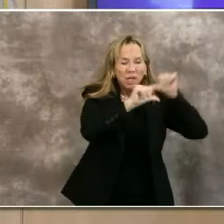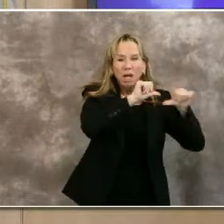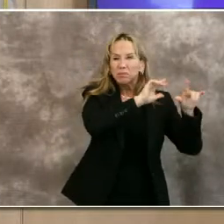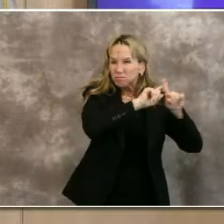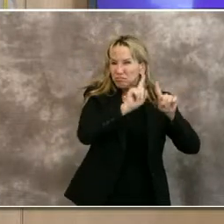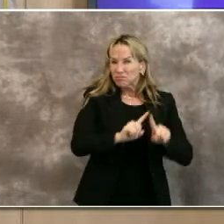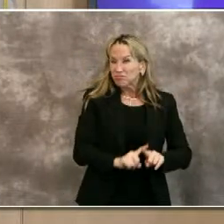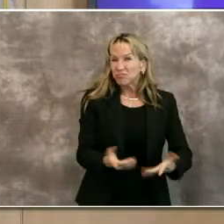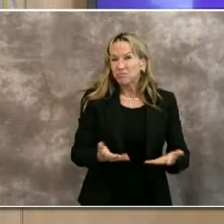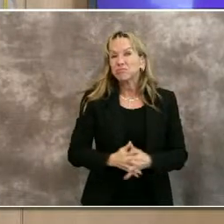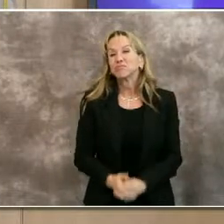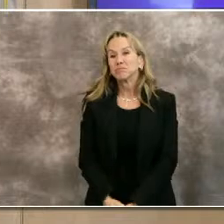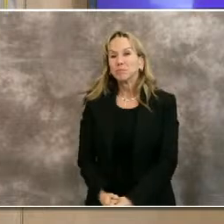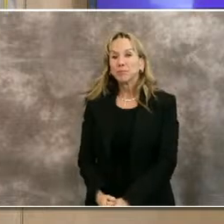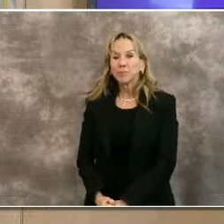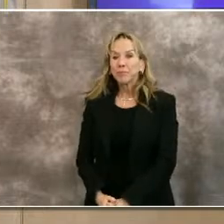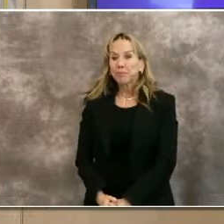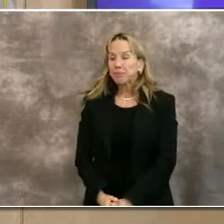Thank you.